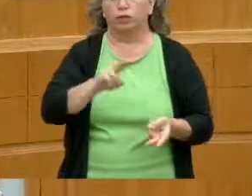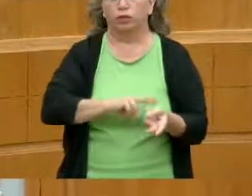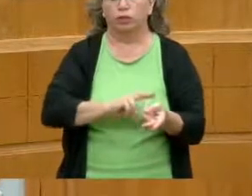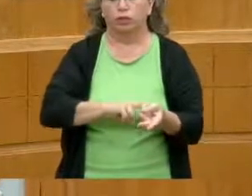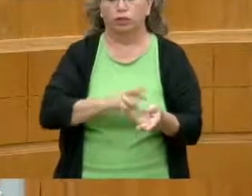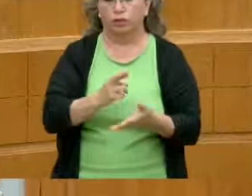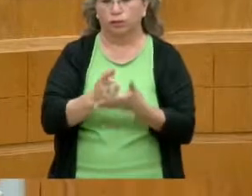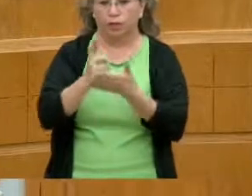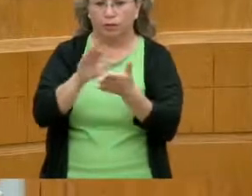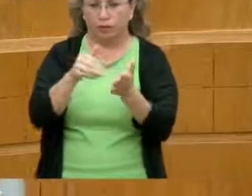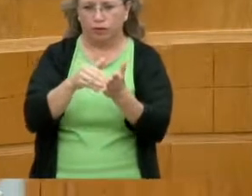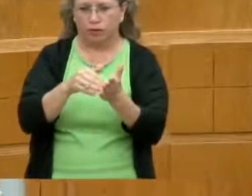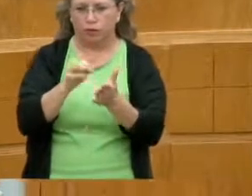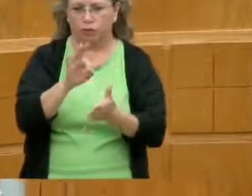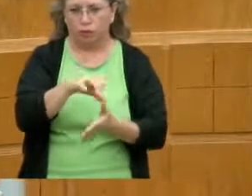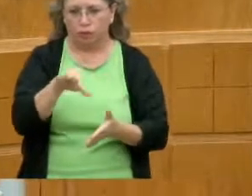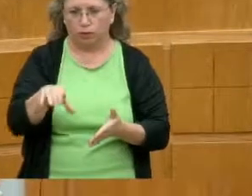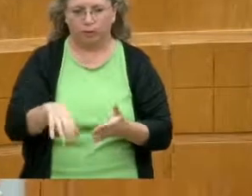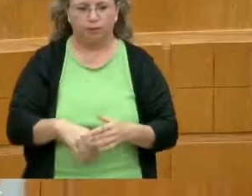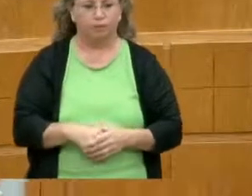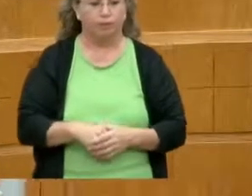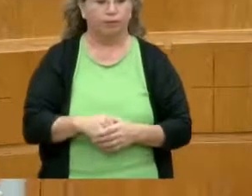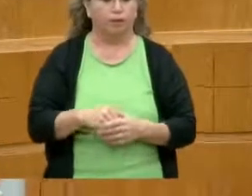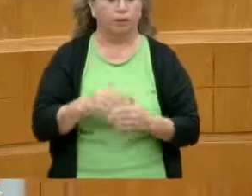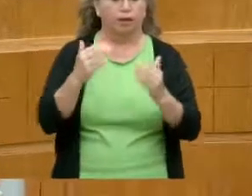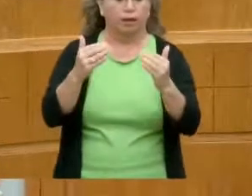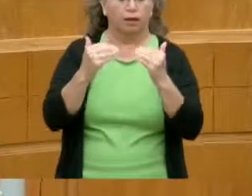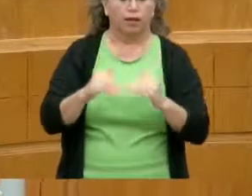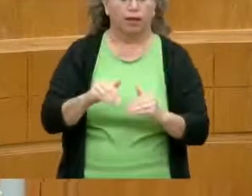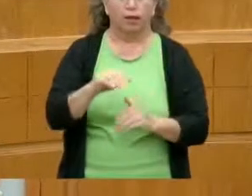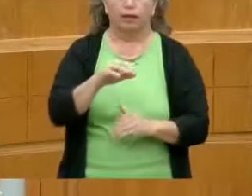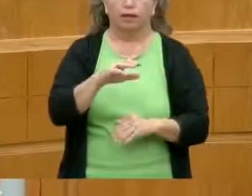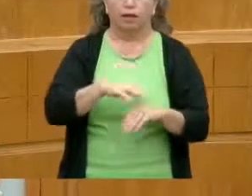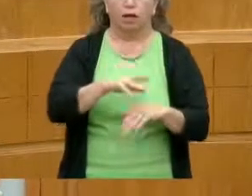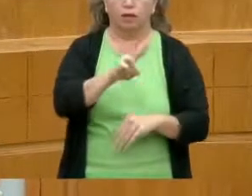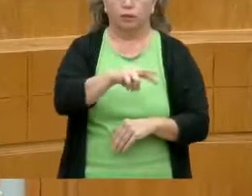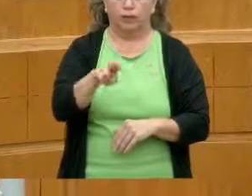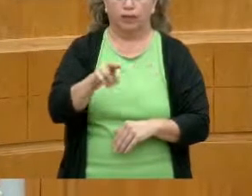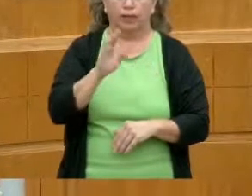Corpus Christi. Then on the 22nd, we'll be doing